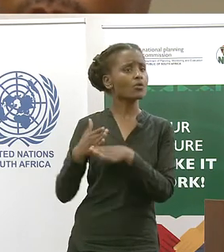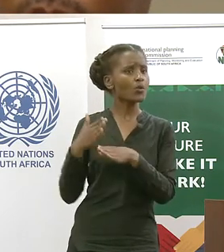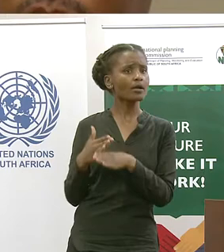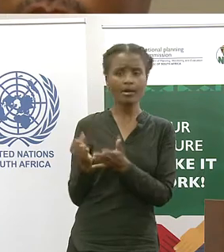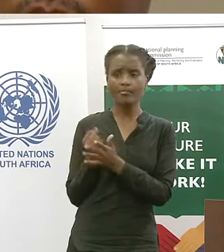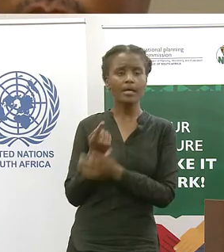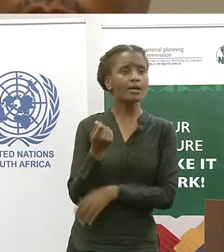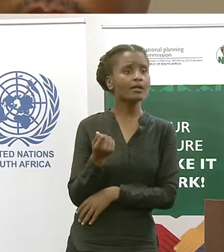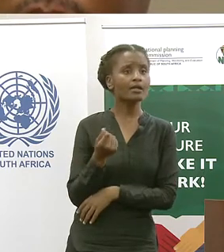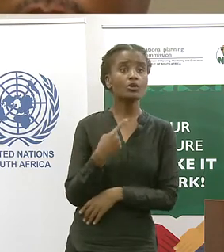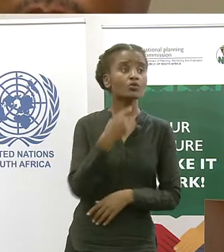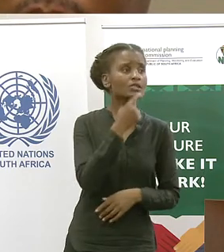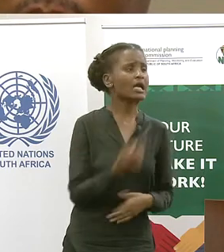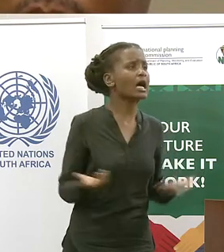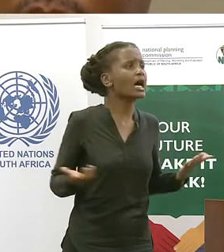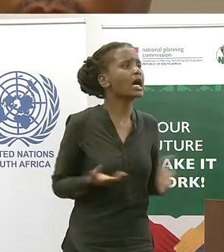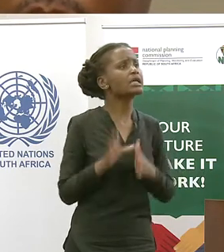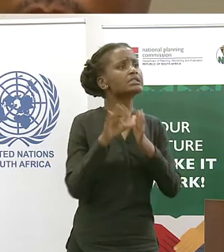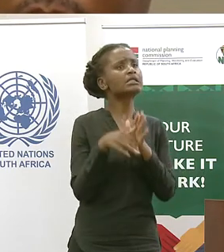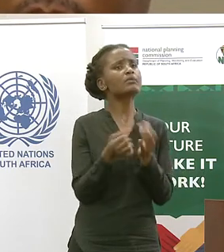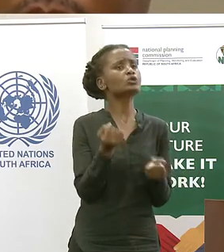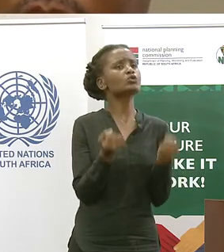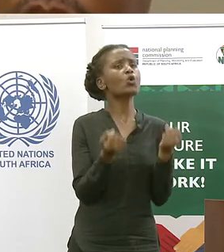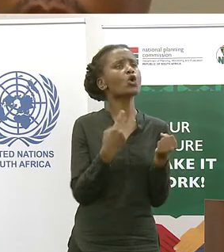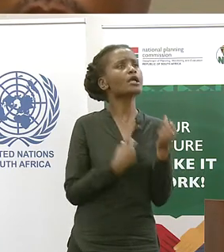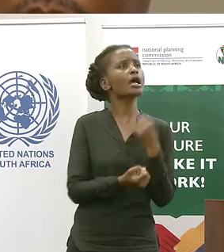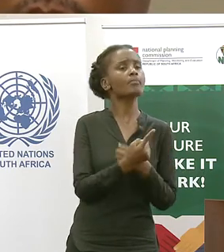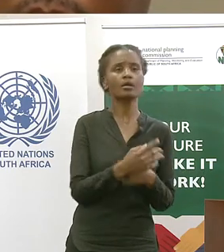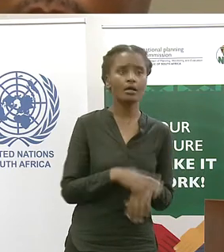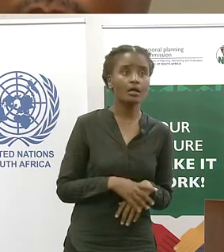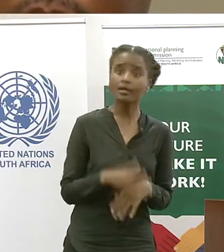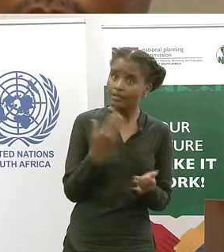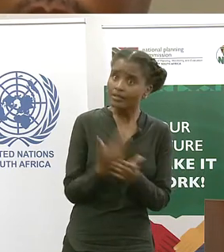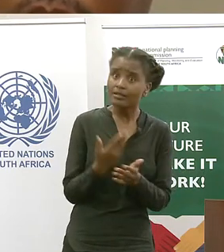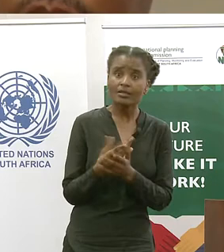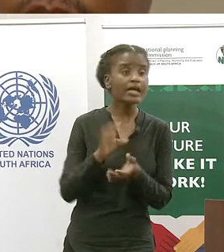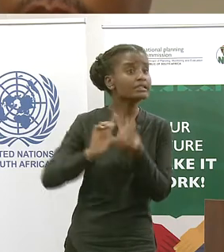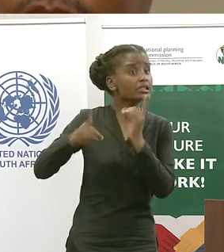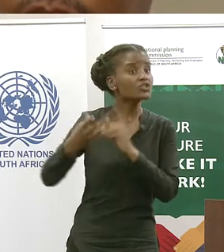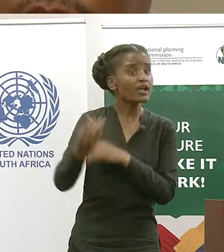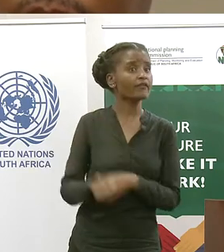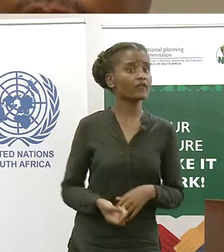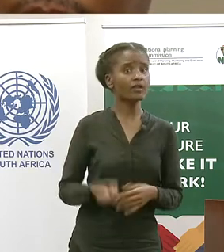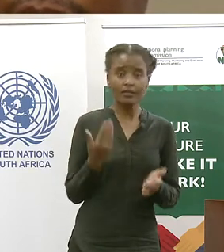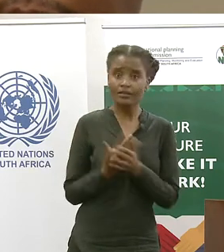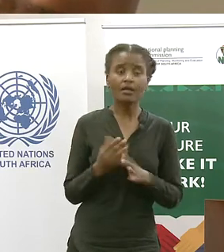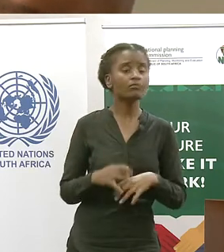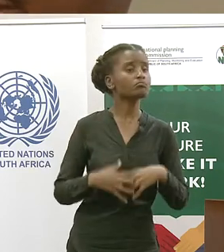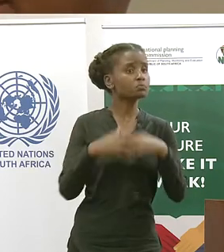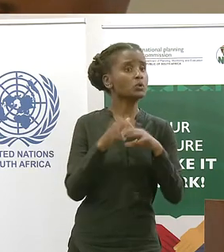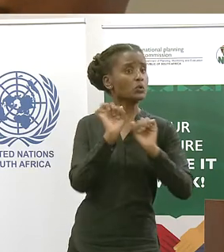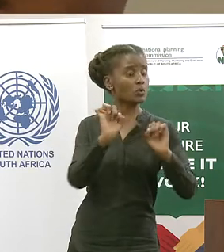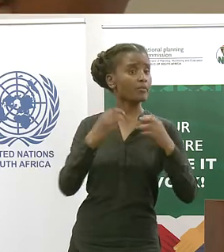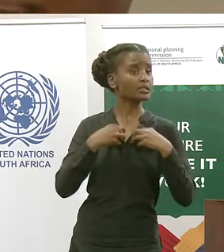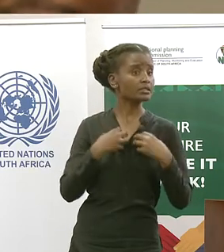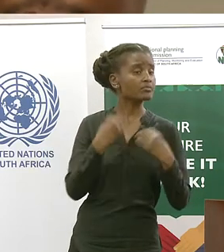happens. You have the degrees. Open your law firms, specialize on disability, and make a whole lot of money. And some